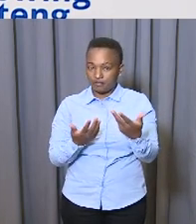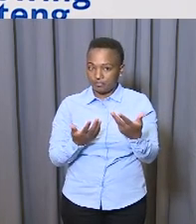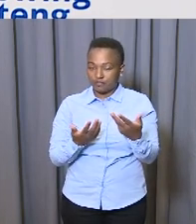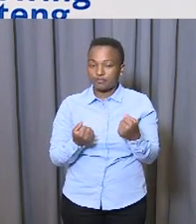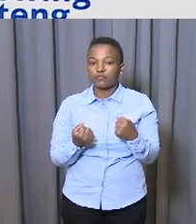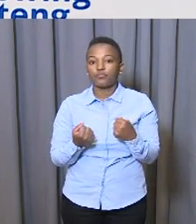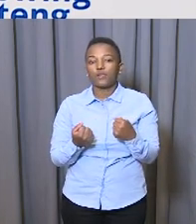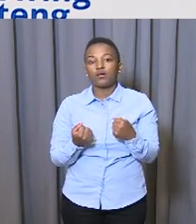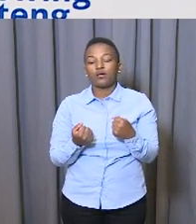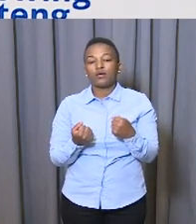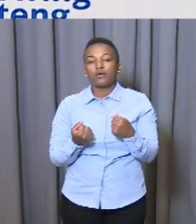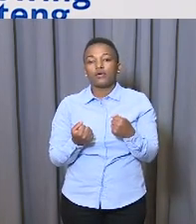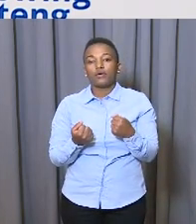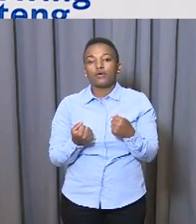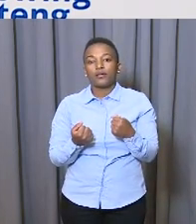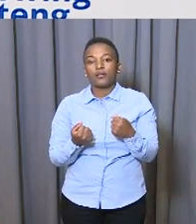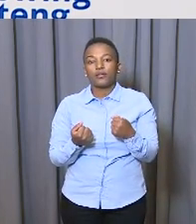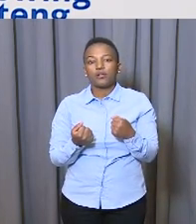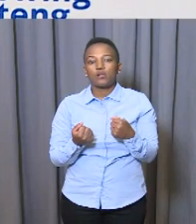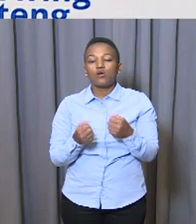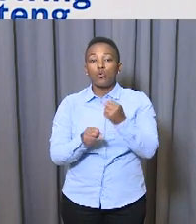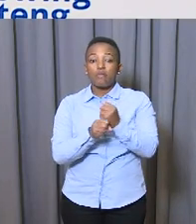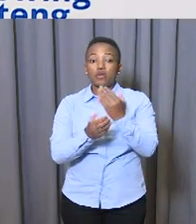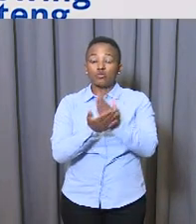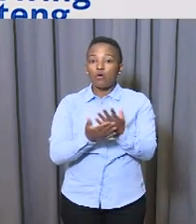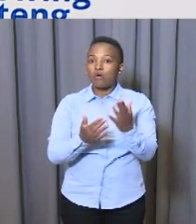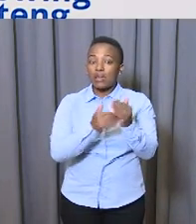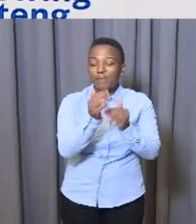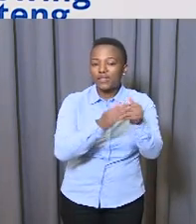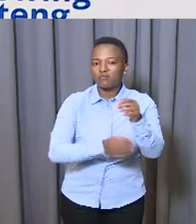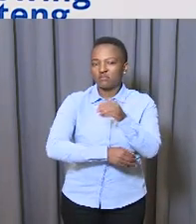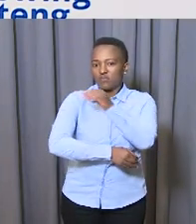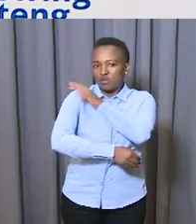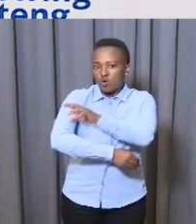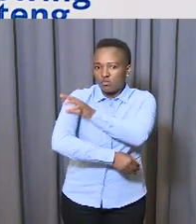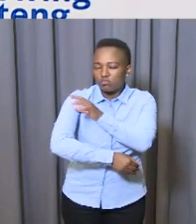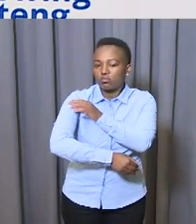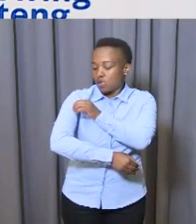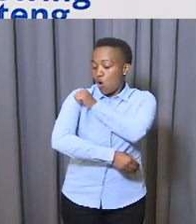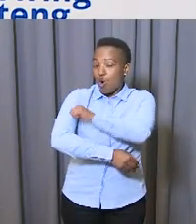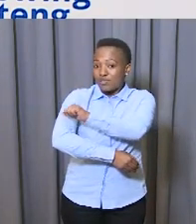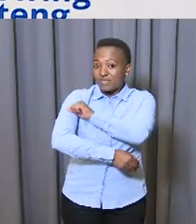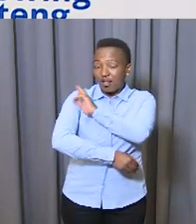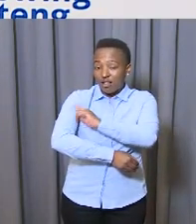to improve the capability of our facilities to handle a spark or a spike in